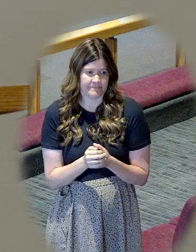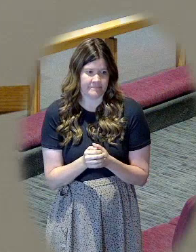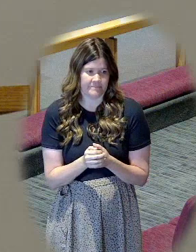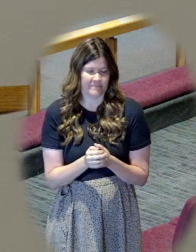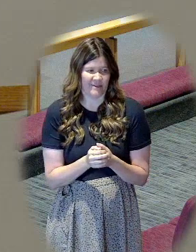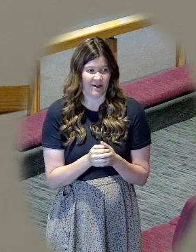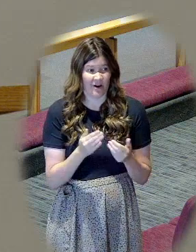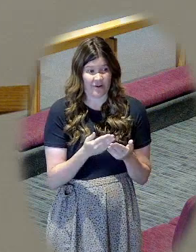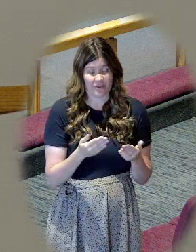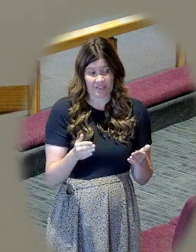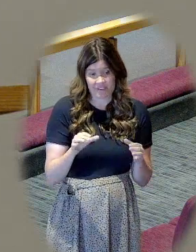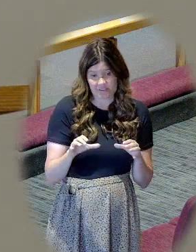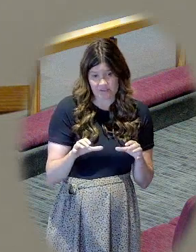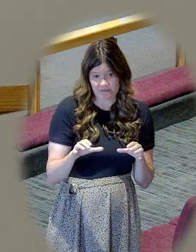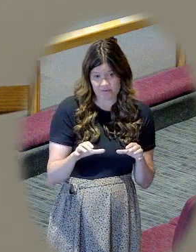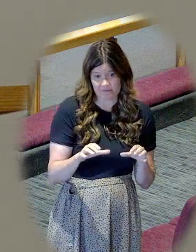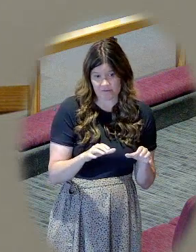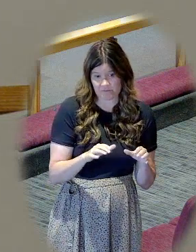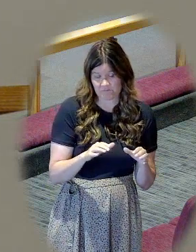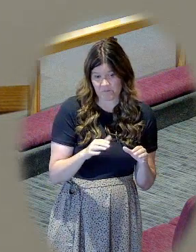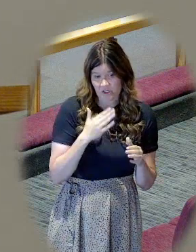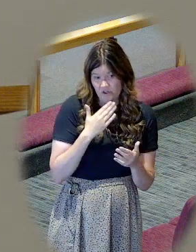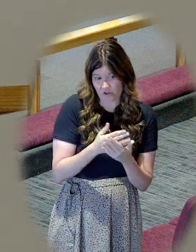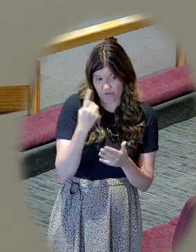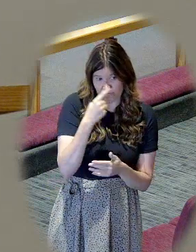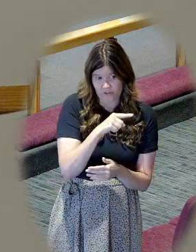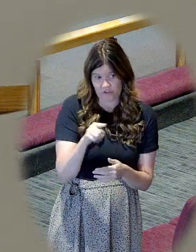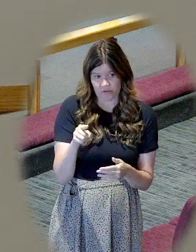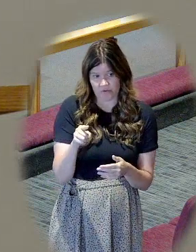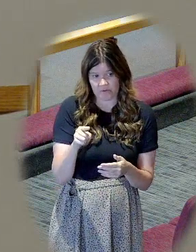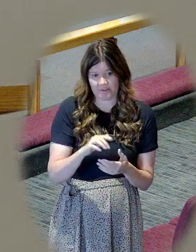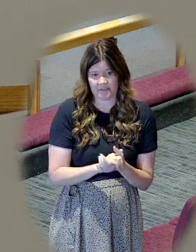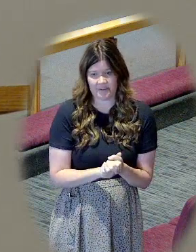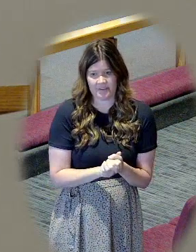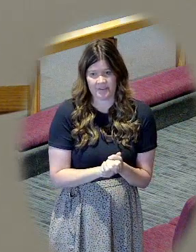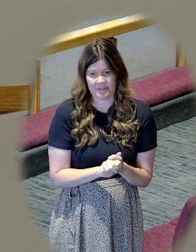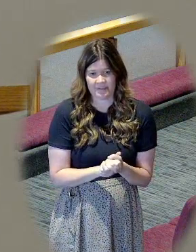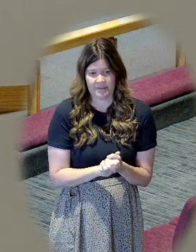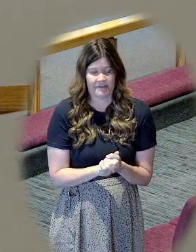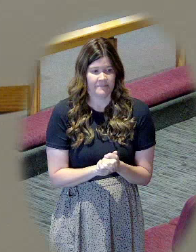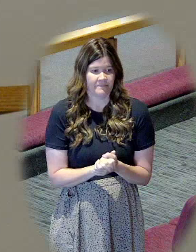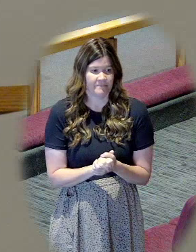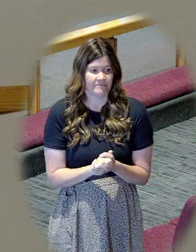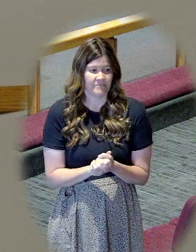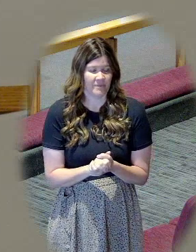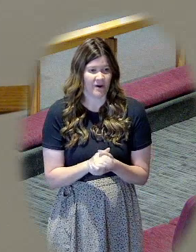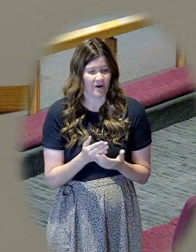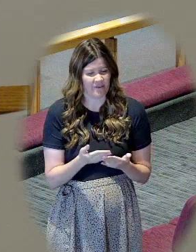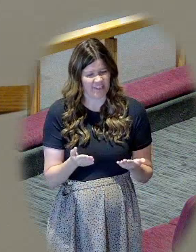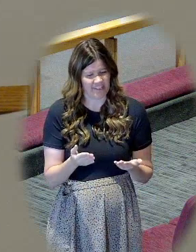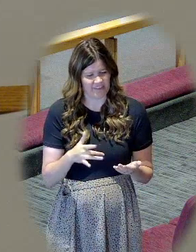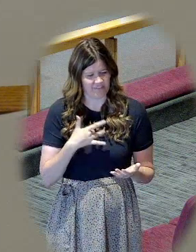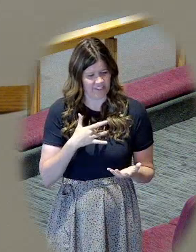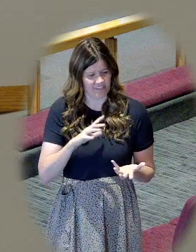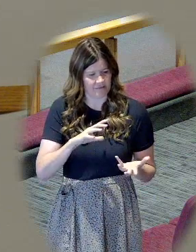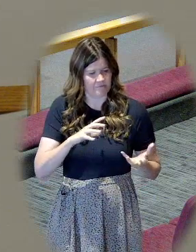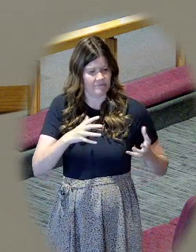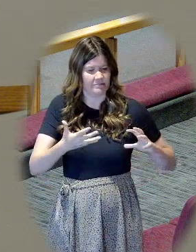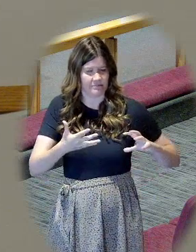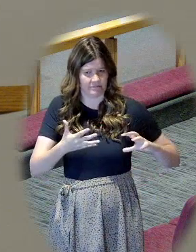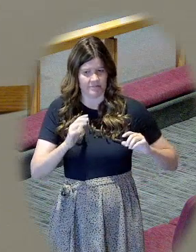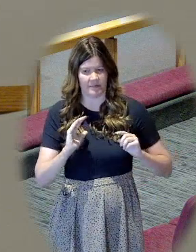Are things going well and you need to do a gut check? Are things falling apart all around